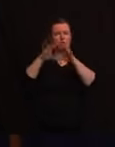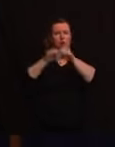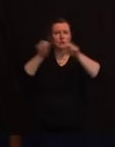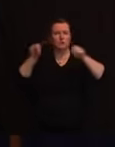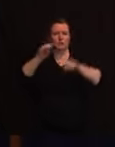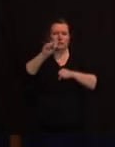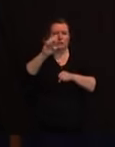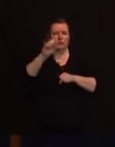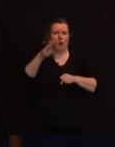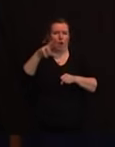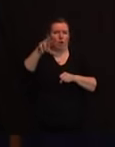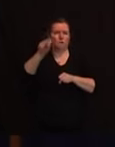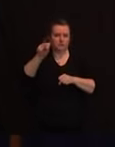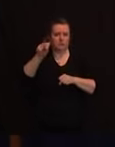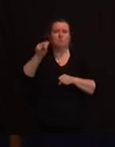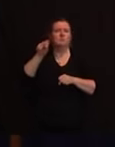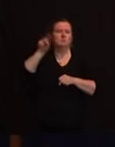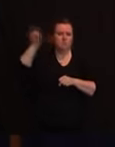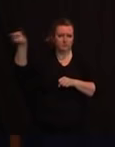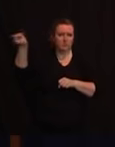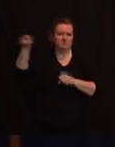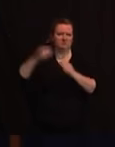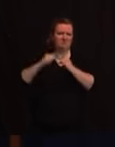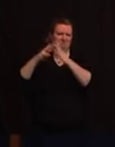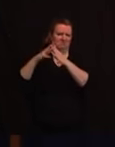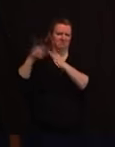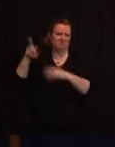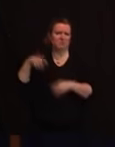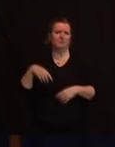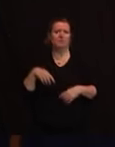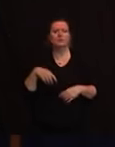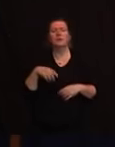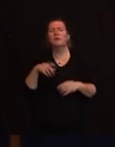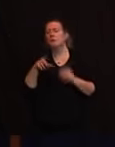meet with the extraordinary team from the State Police, the